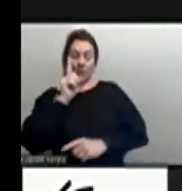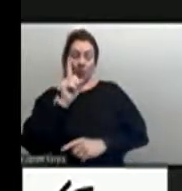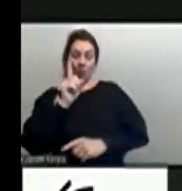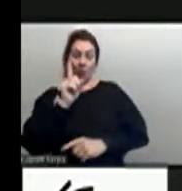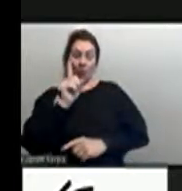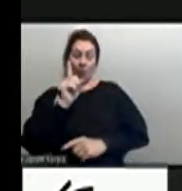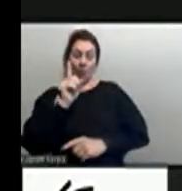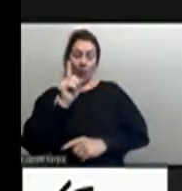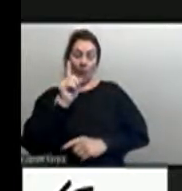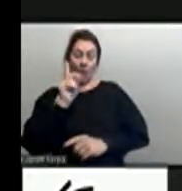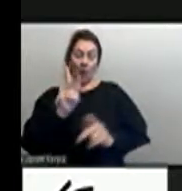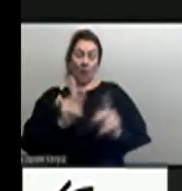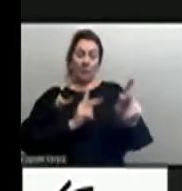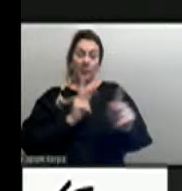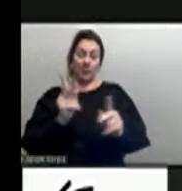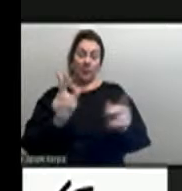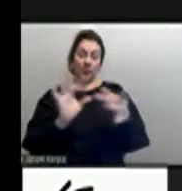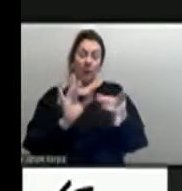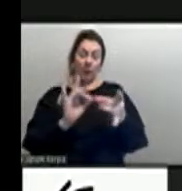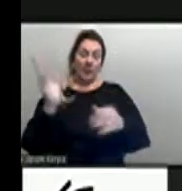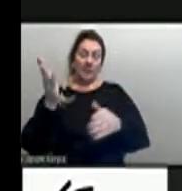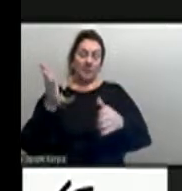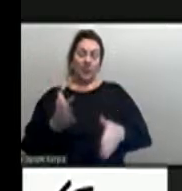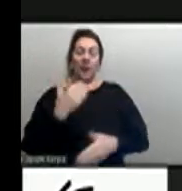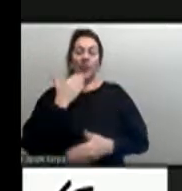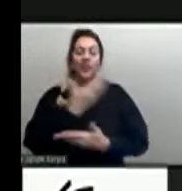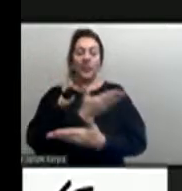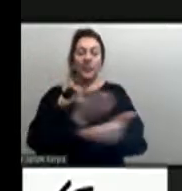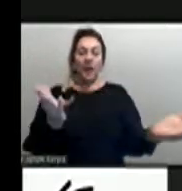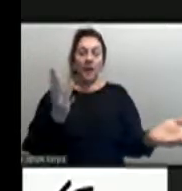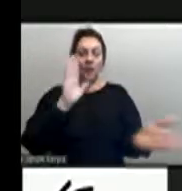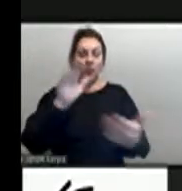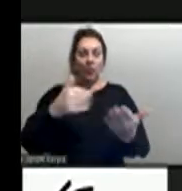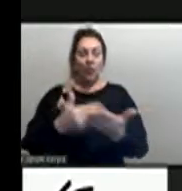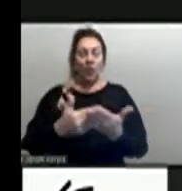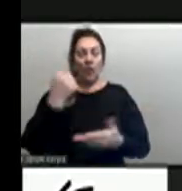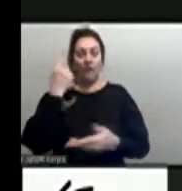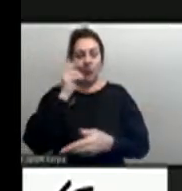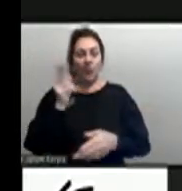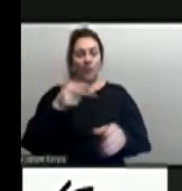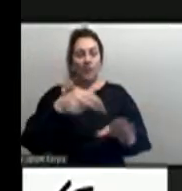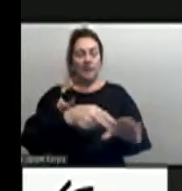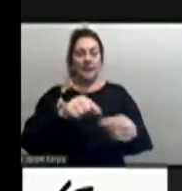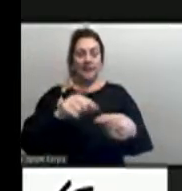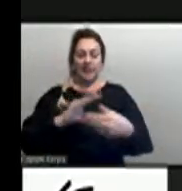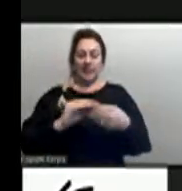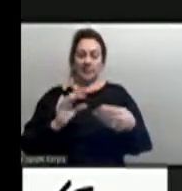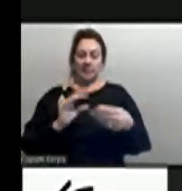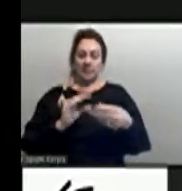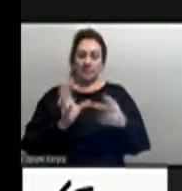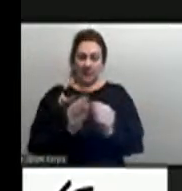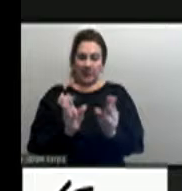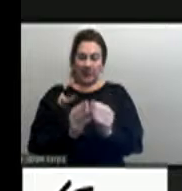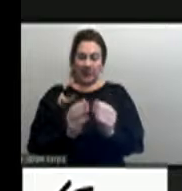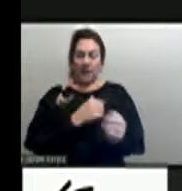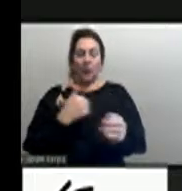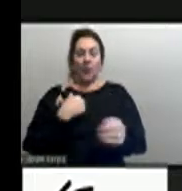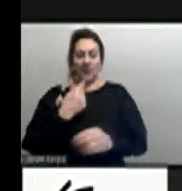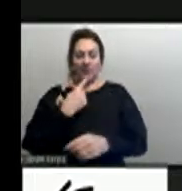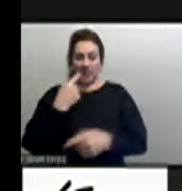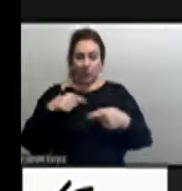thank everyone who has participated in these meetings. As we have stated through the whole